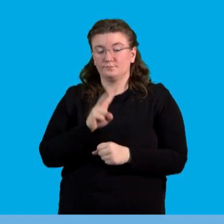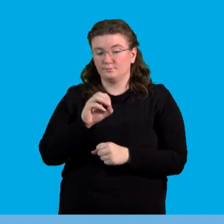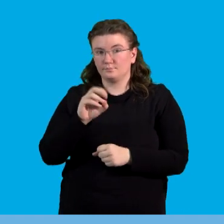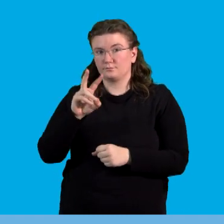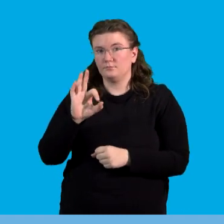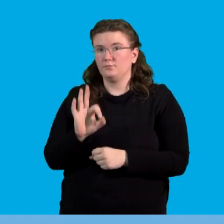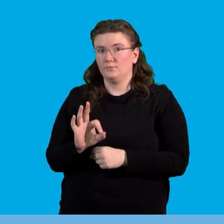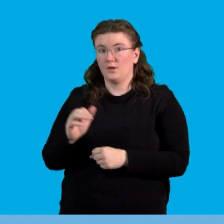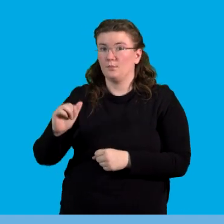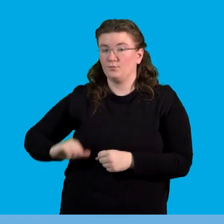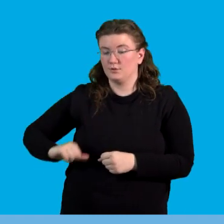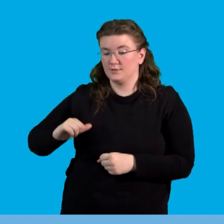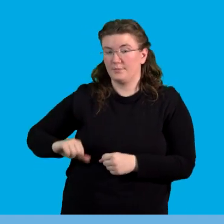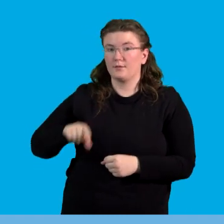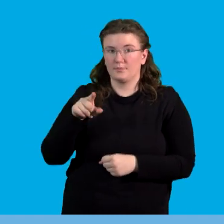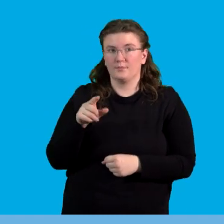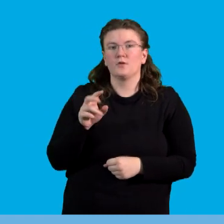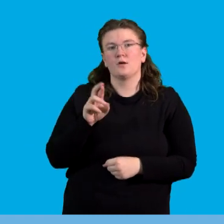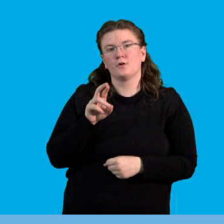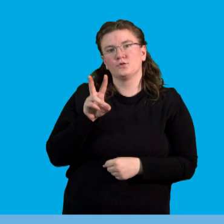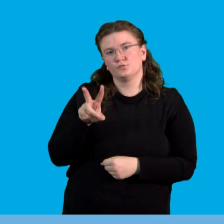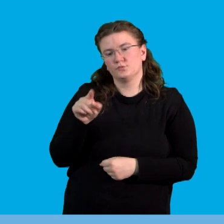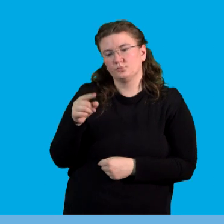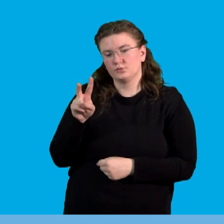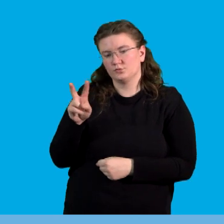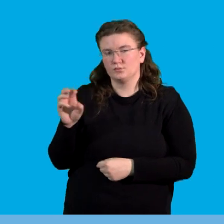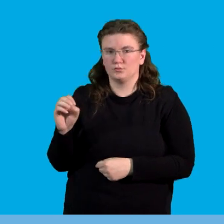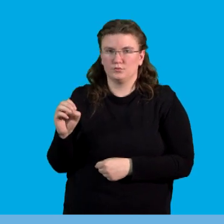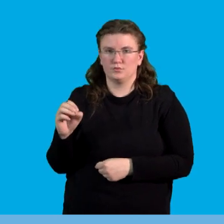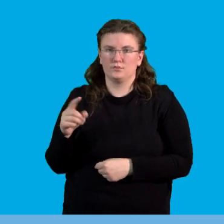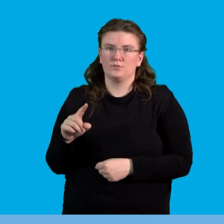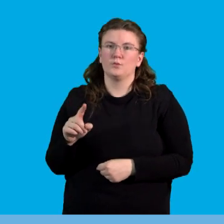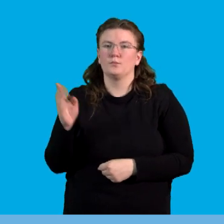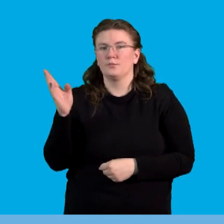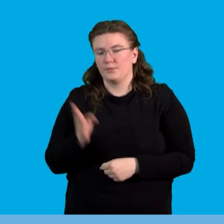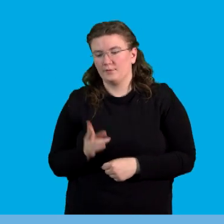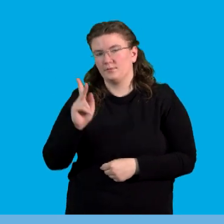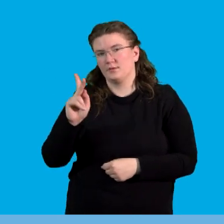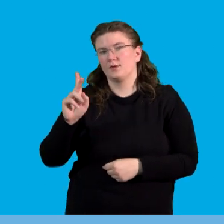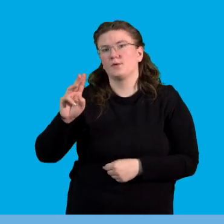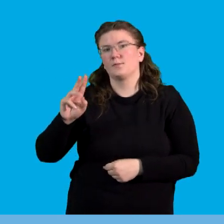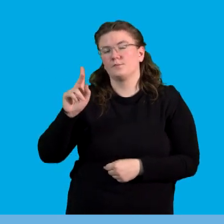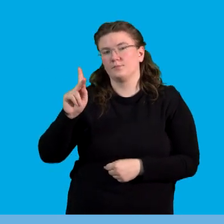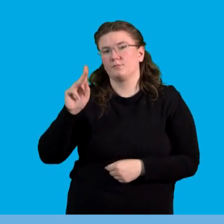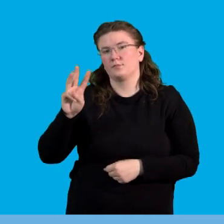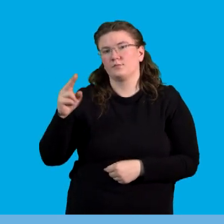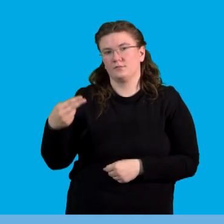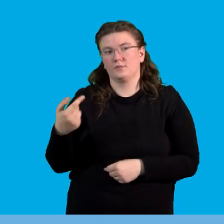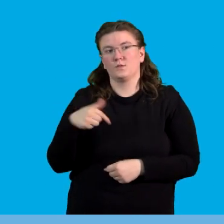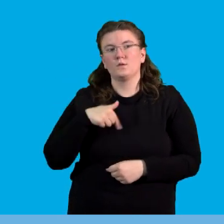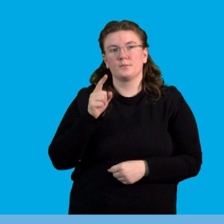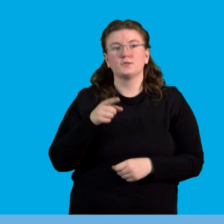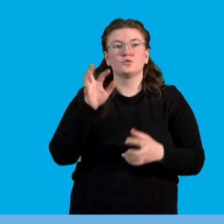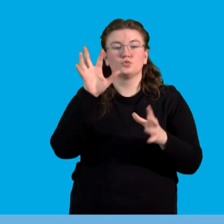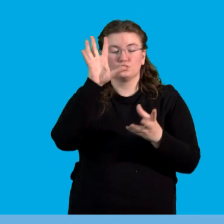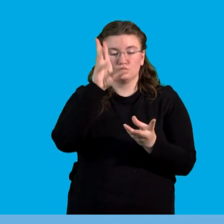in 2023, the municipality was charging 2 rands and 20 cents per kilowatt hours, and we are supposed to calculate the